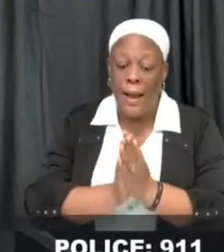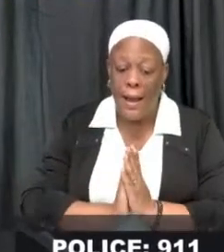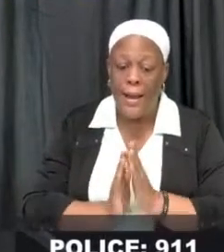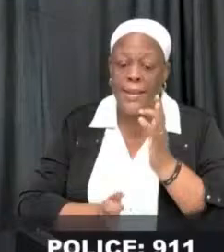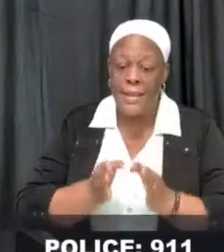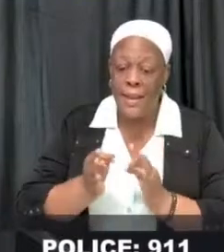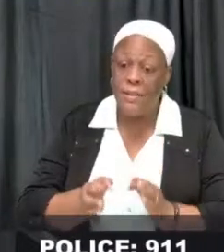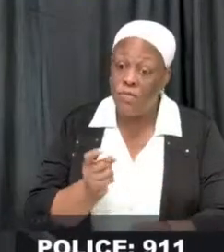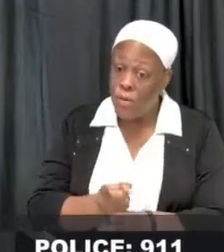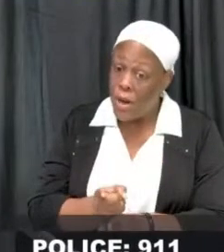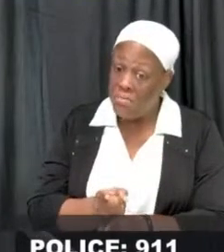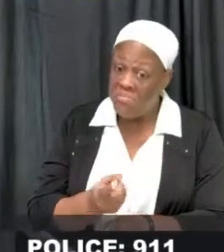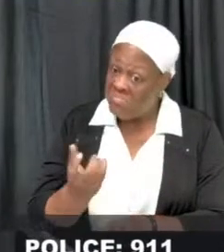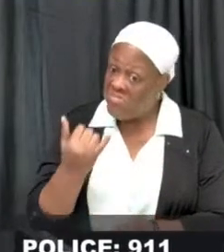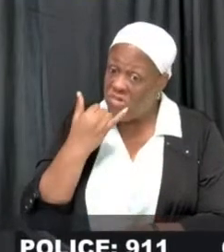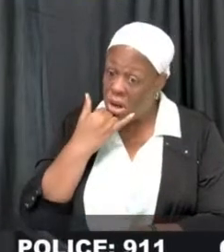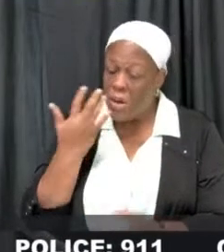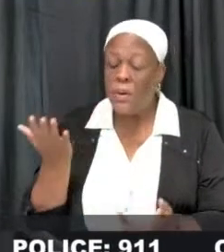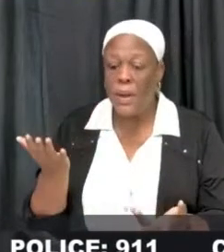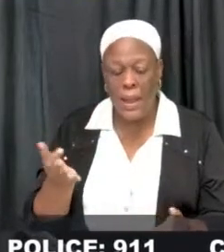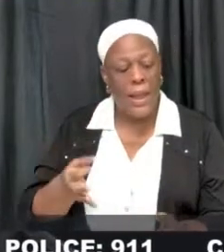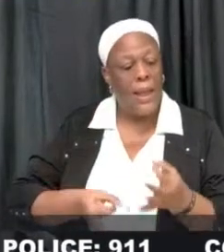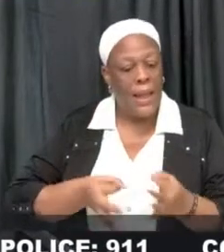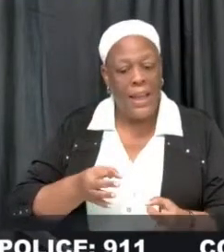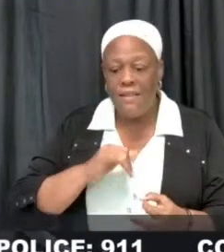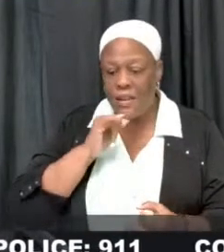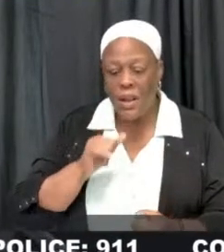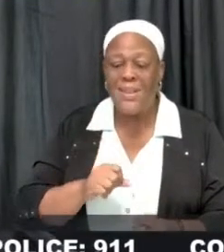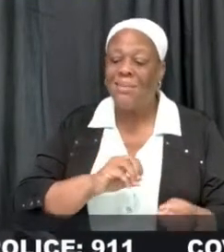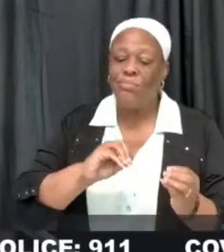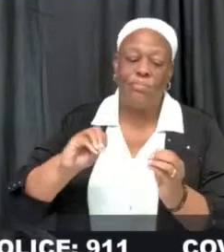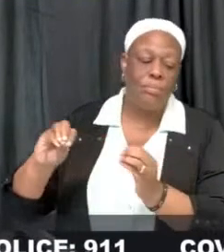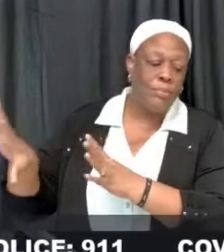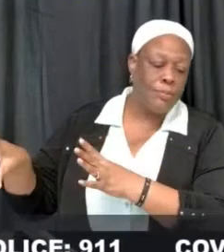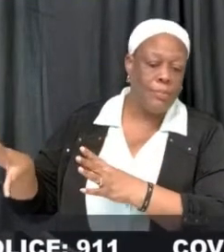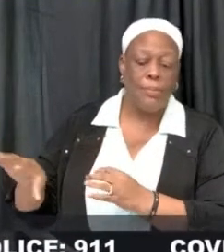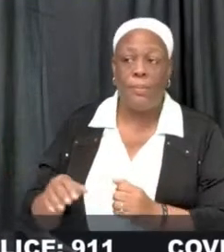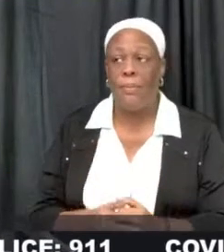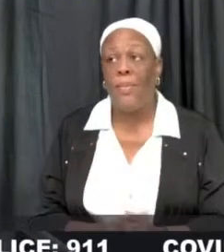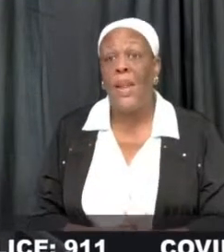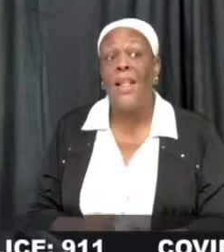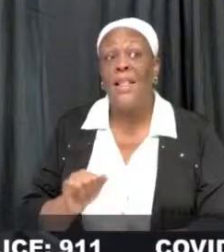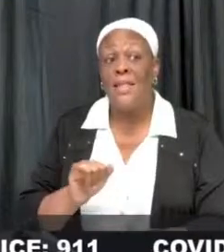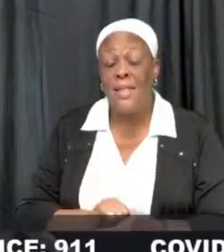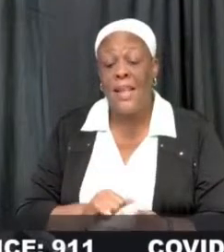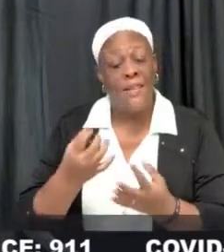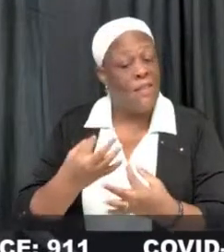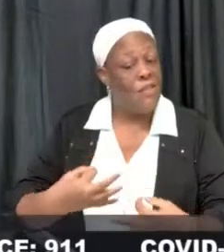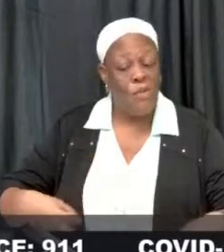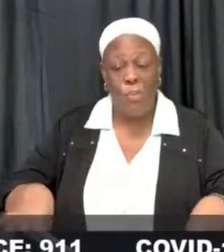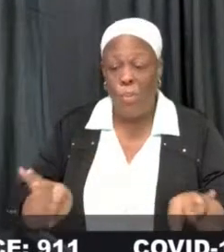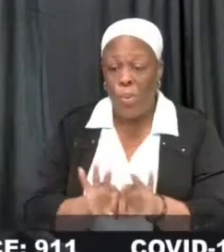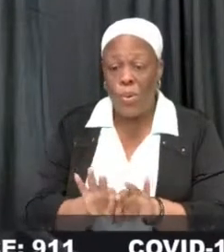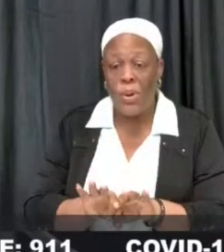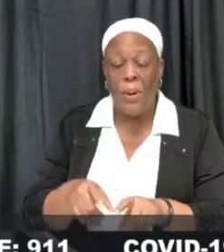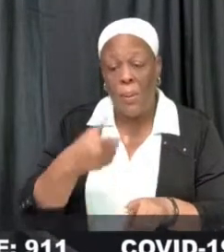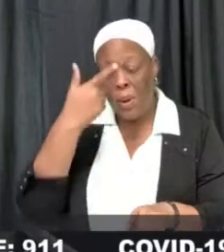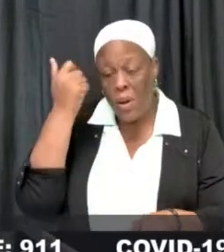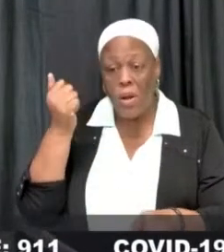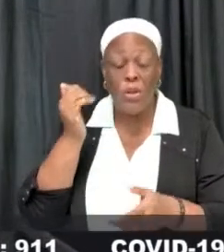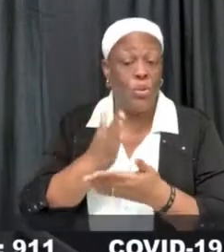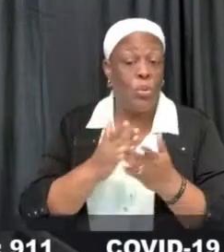The reliability and the validity of information is extremely important. We continue to say from this